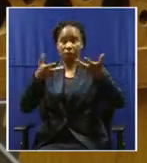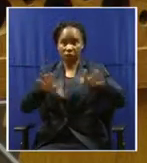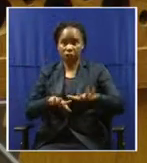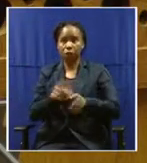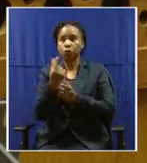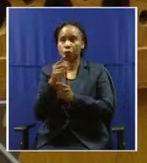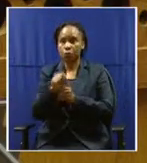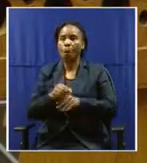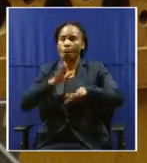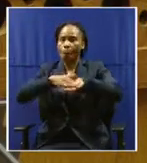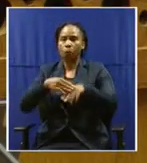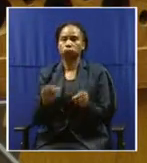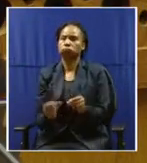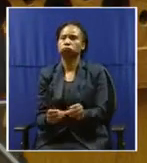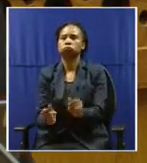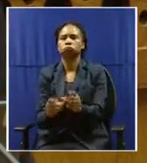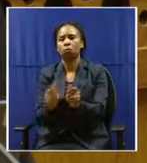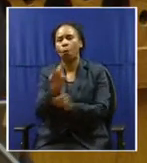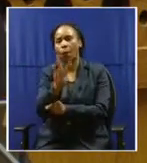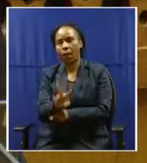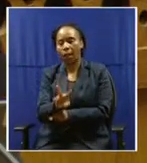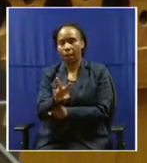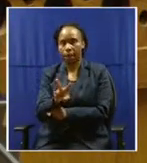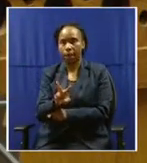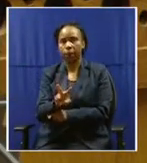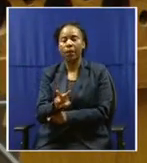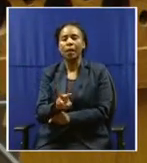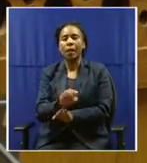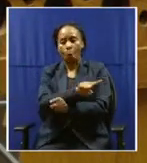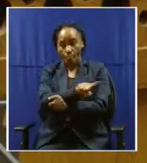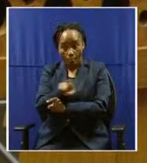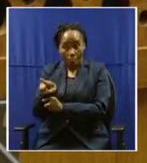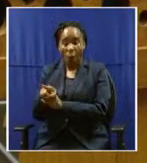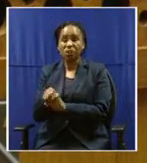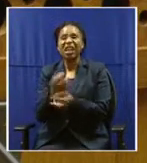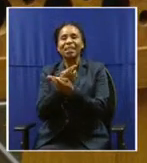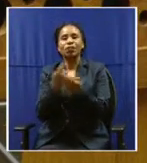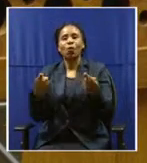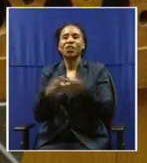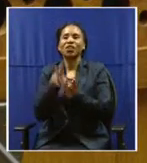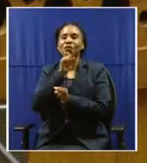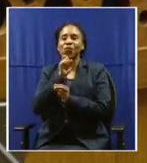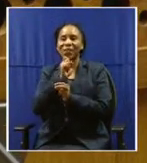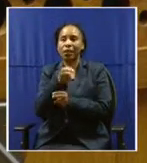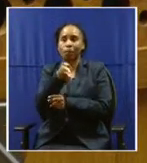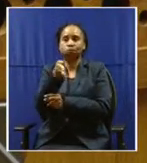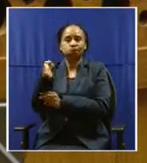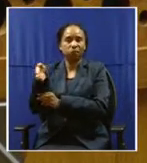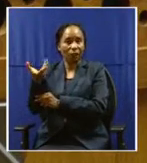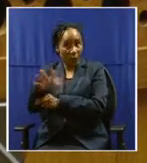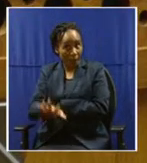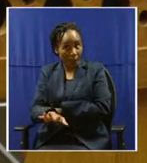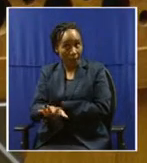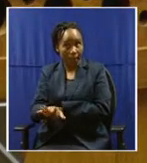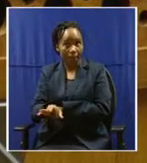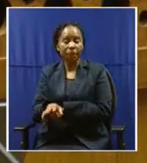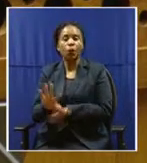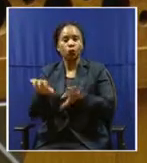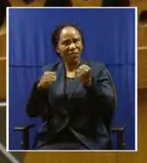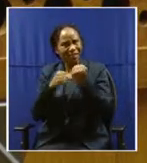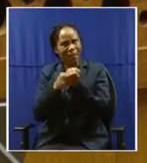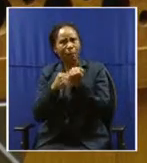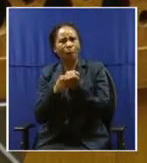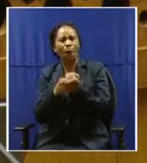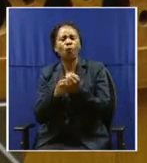it much quicker. Now, as we mobilize all the resources at our disposal to support economic